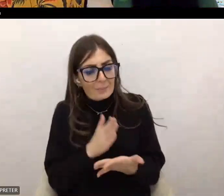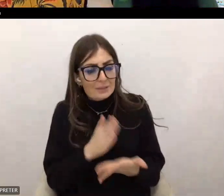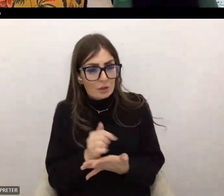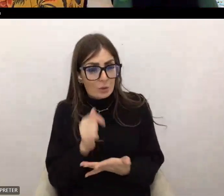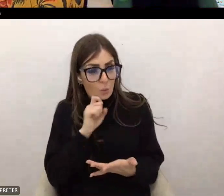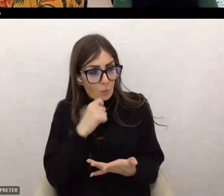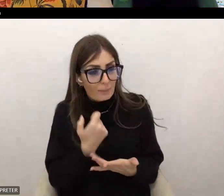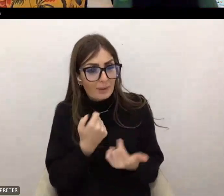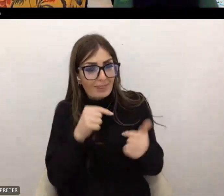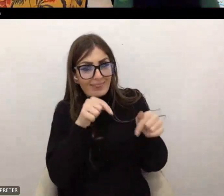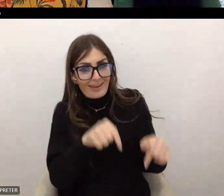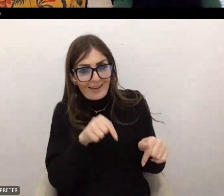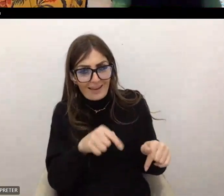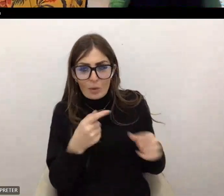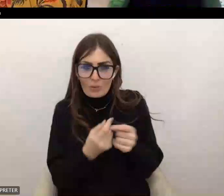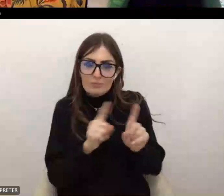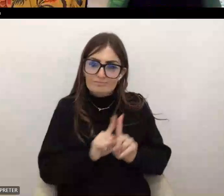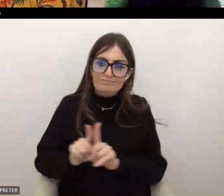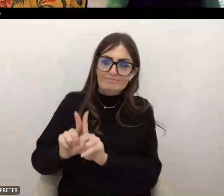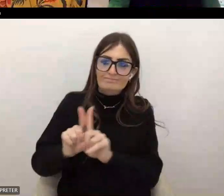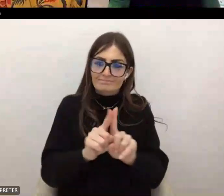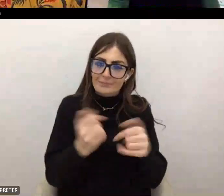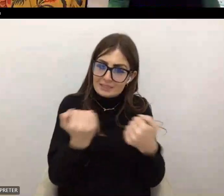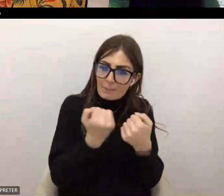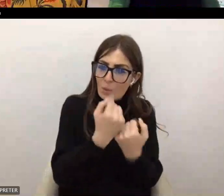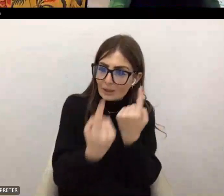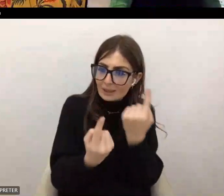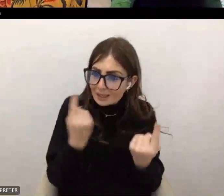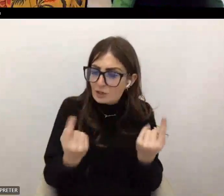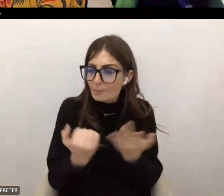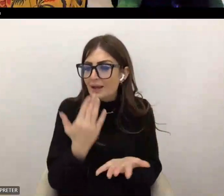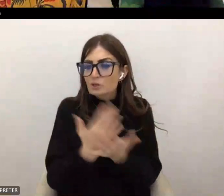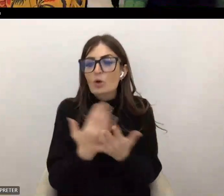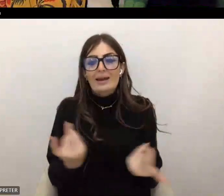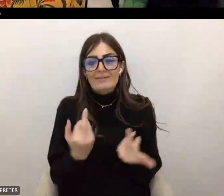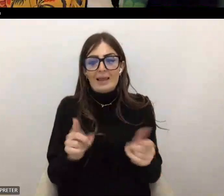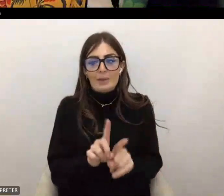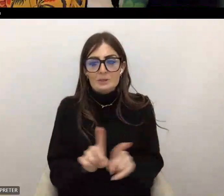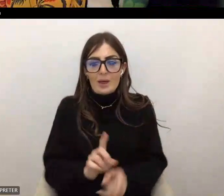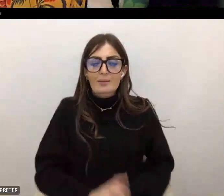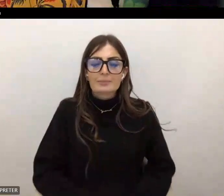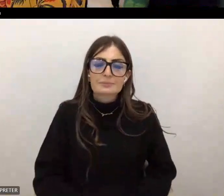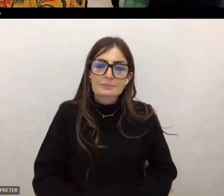there with everyone in this transition and are available.